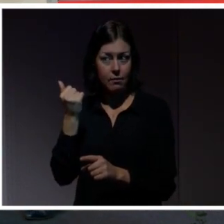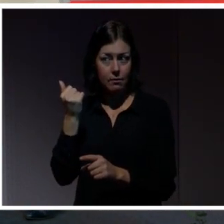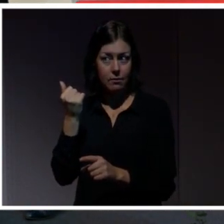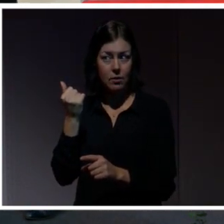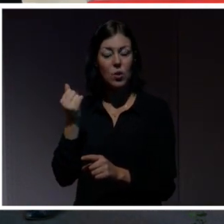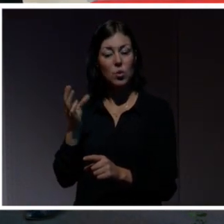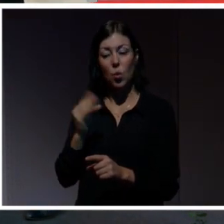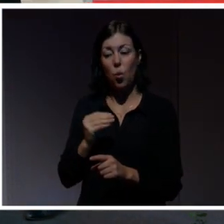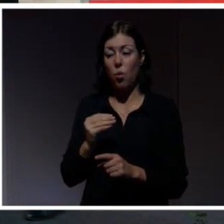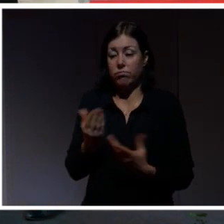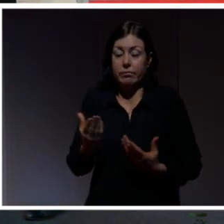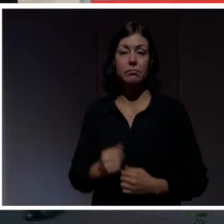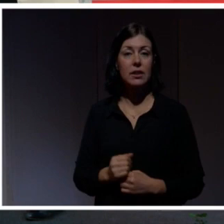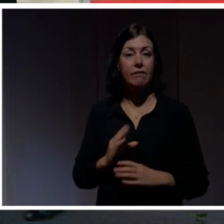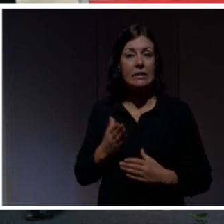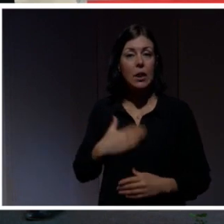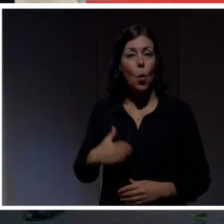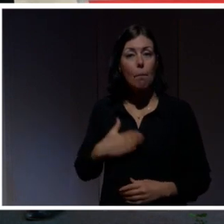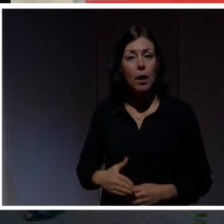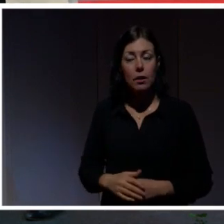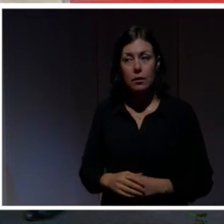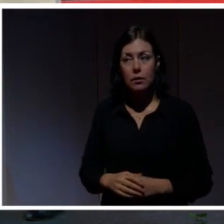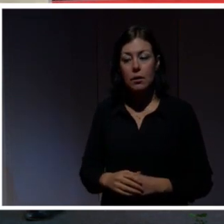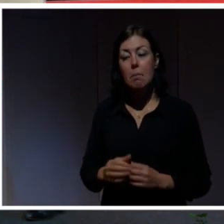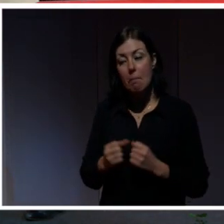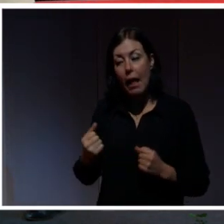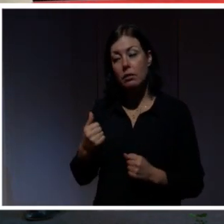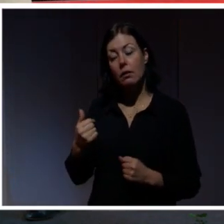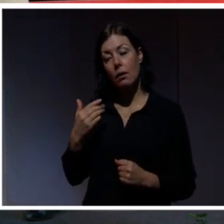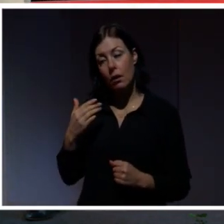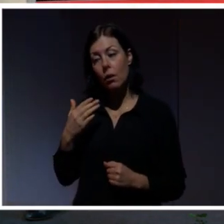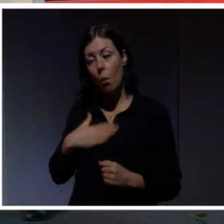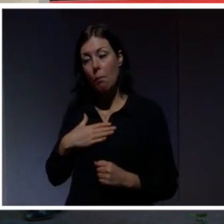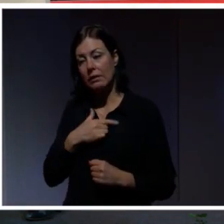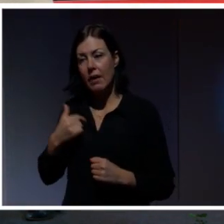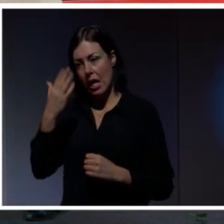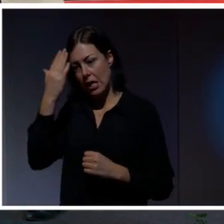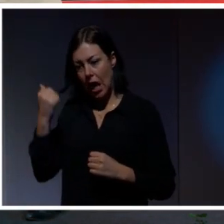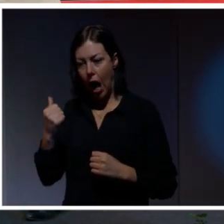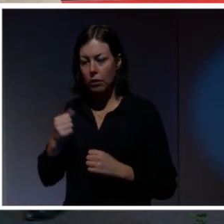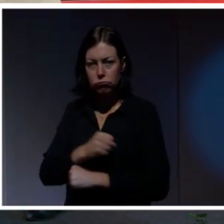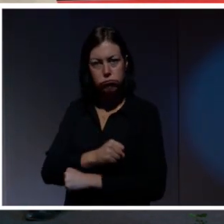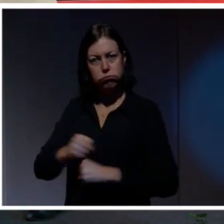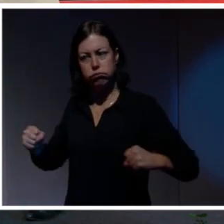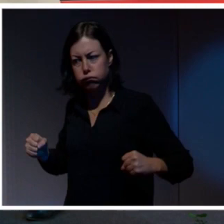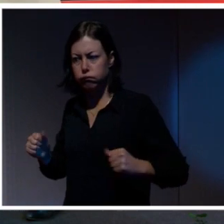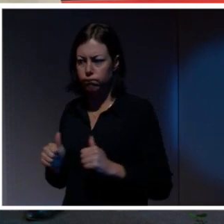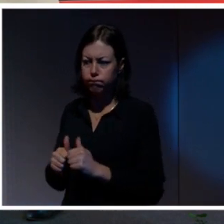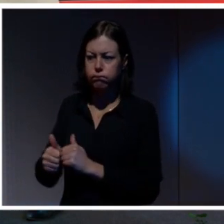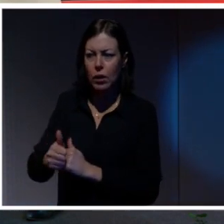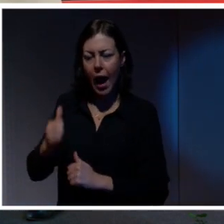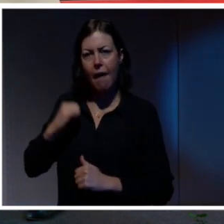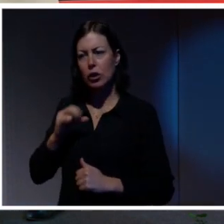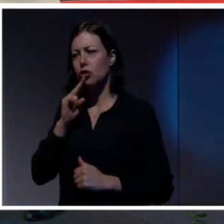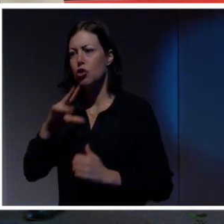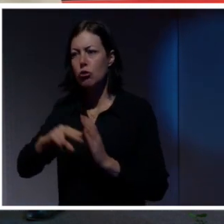little hope that we can do. But hopefully we can work as sort of multi-front, where we try and use technology to move forward